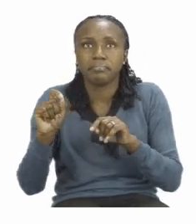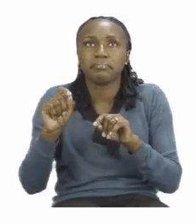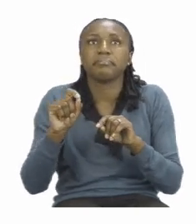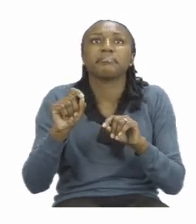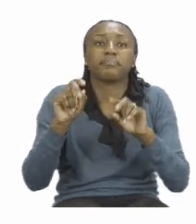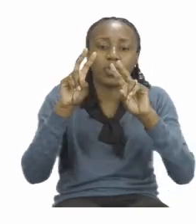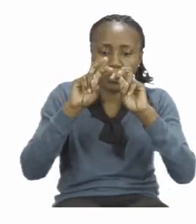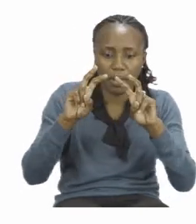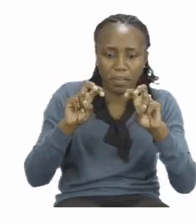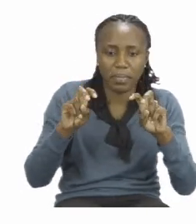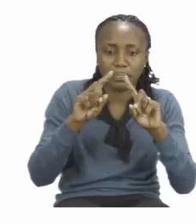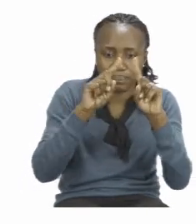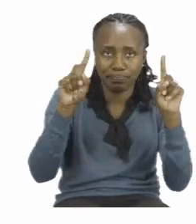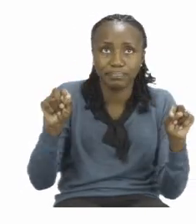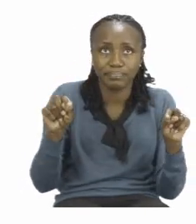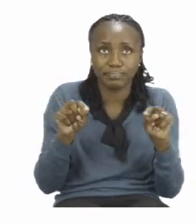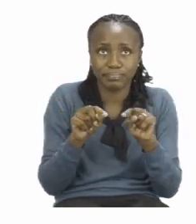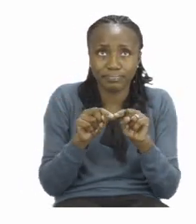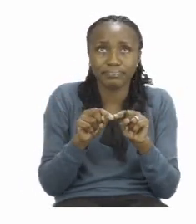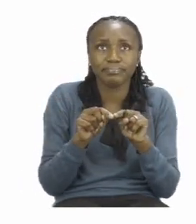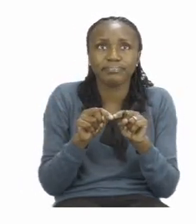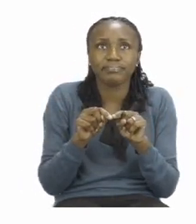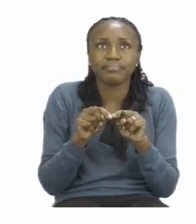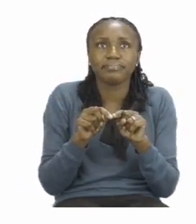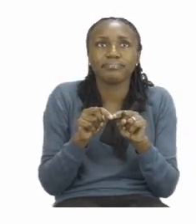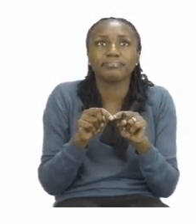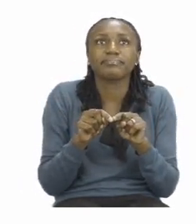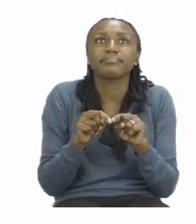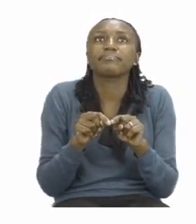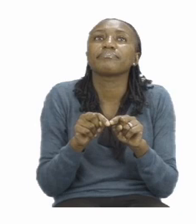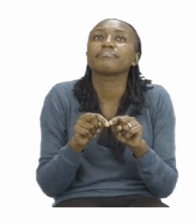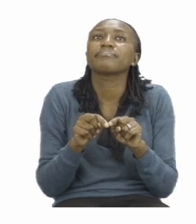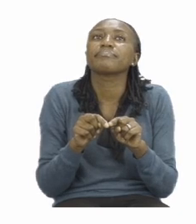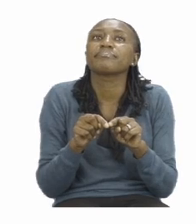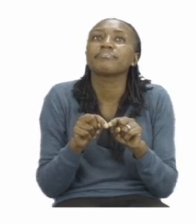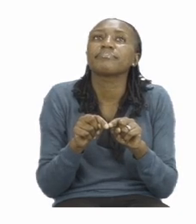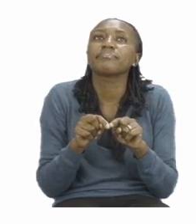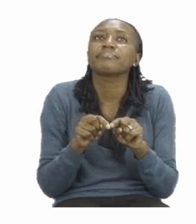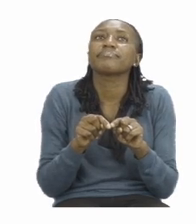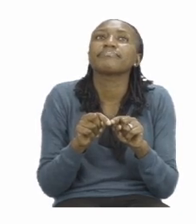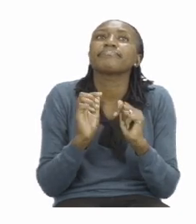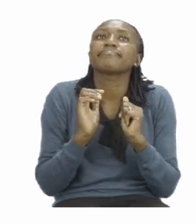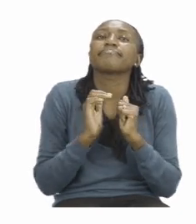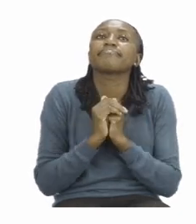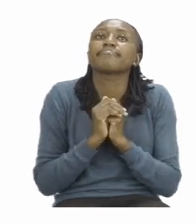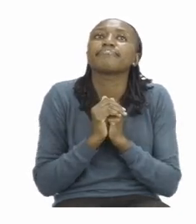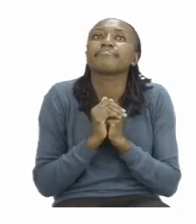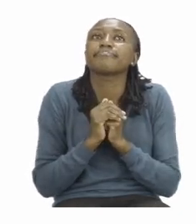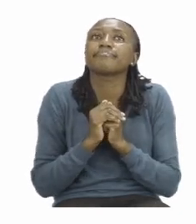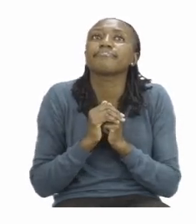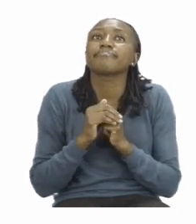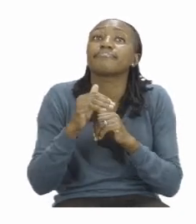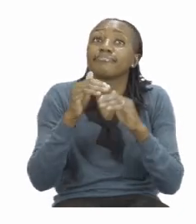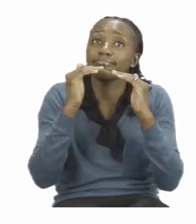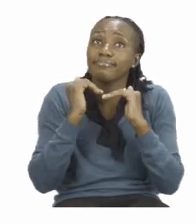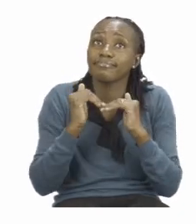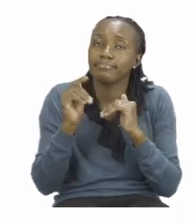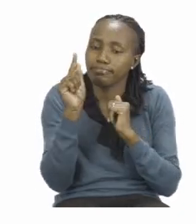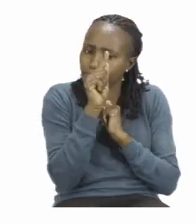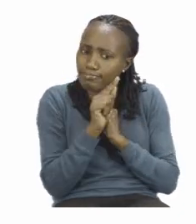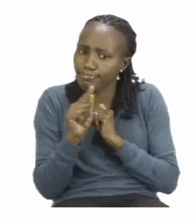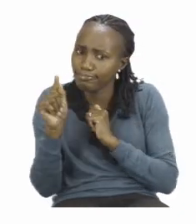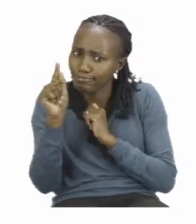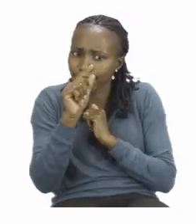word box. After that, we need to circle them in the sentences. And then we're going to choose